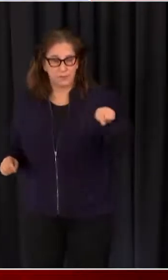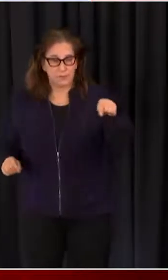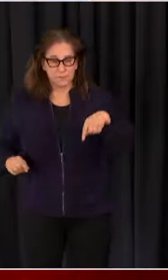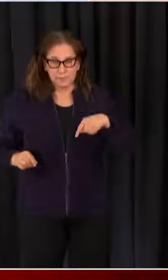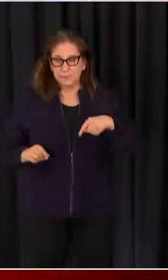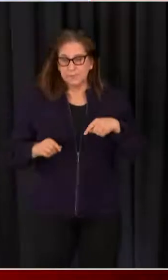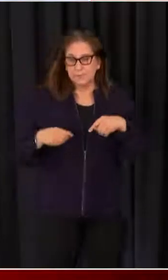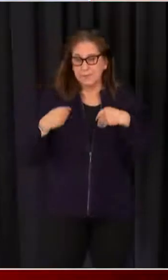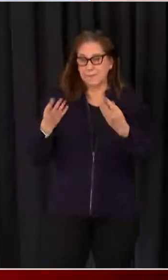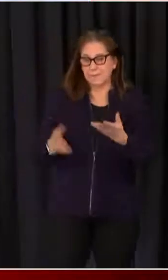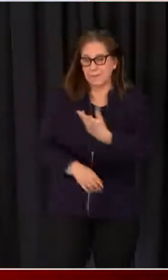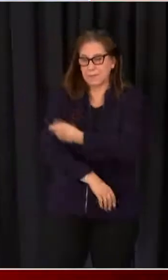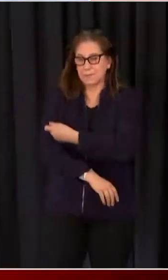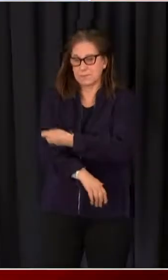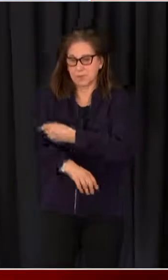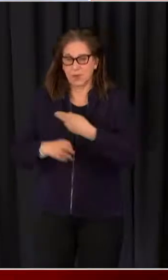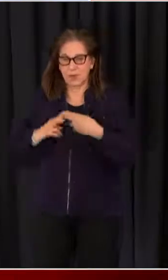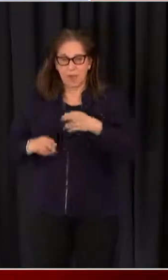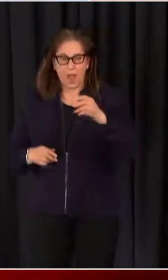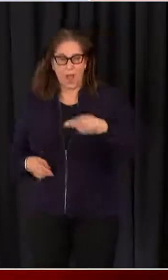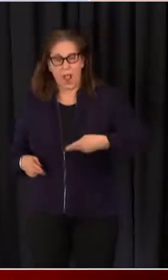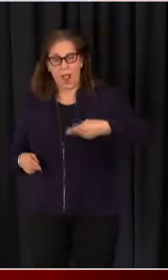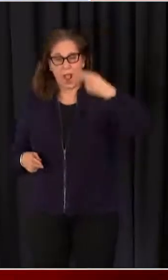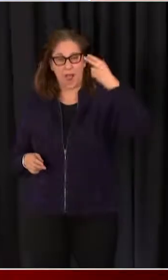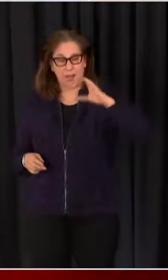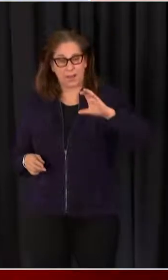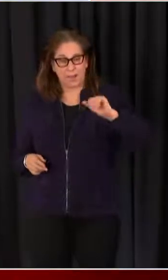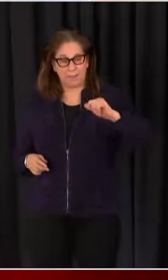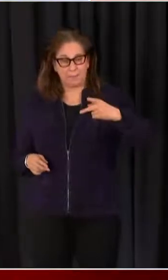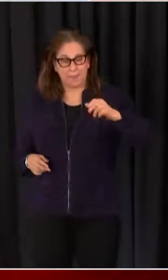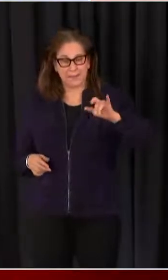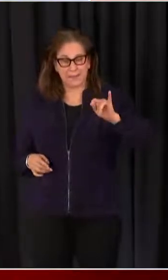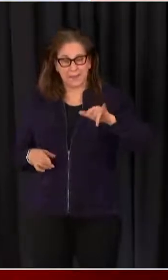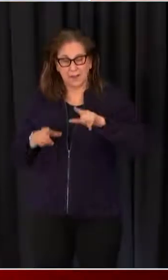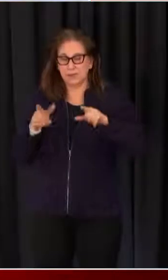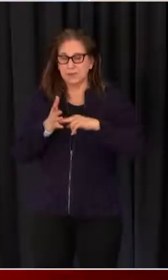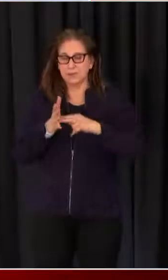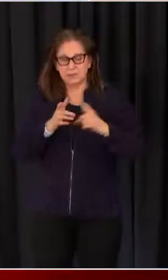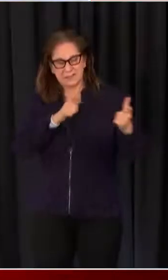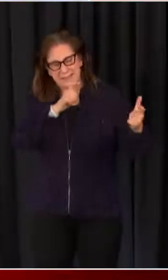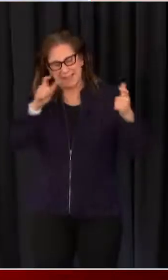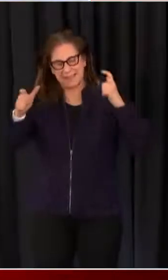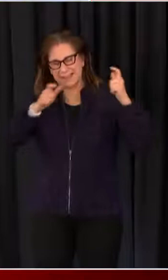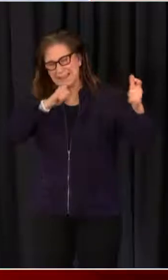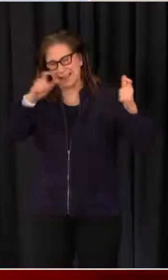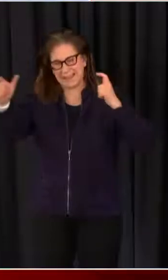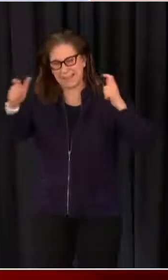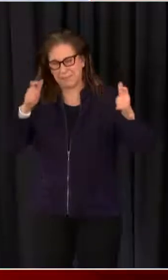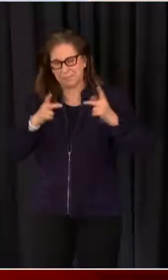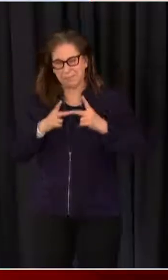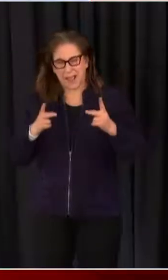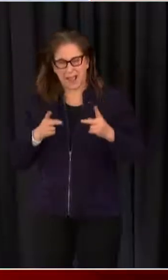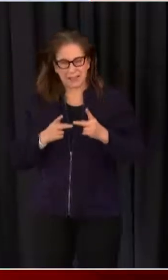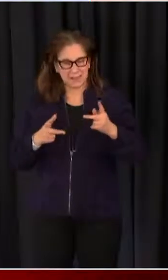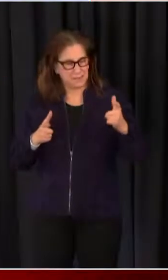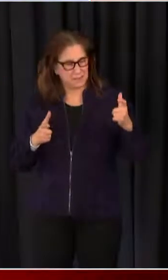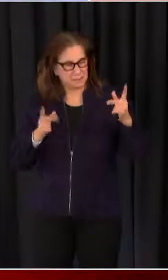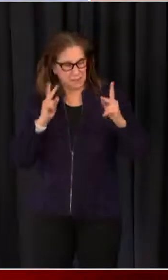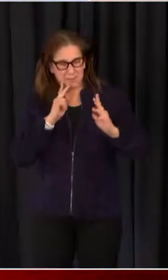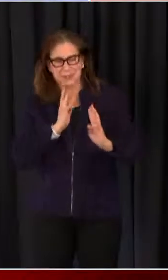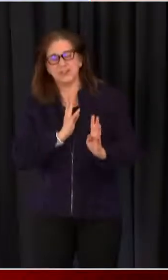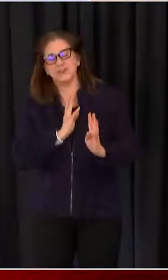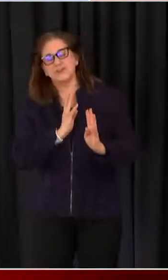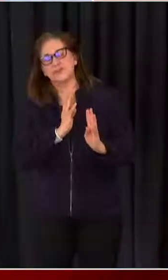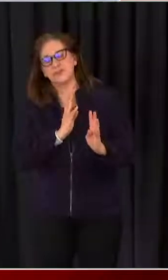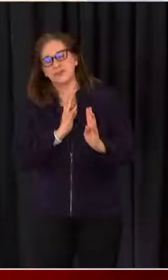high-capacity location where the Johnson & Johnson 1-dose vaccines will be administered.